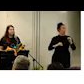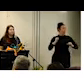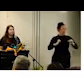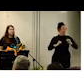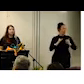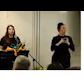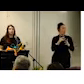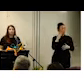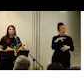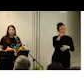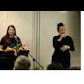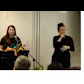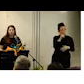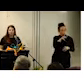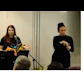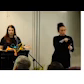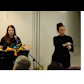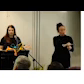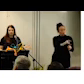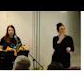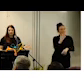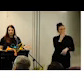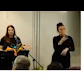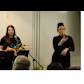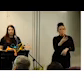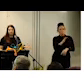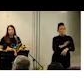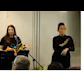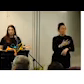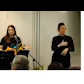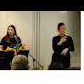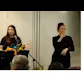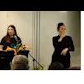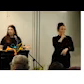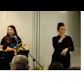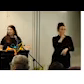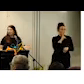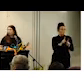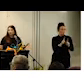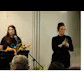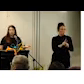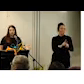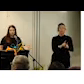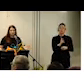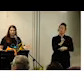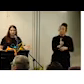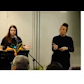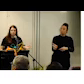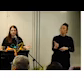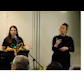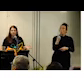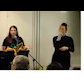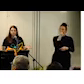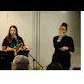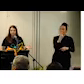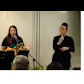it's typically diagnosed around 4 years of age or older. And it's quite prevalent. So currently in Australia, about 1 in 100